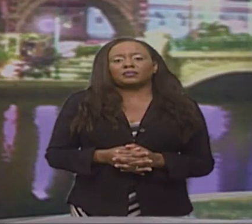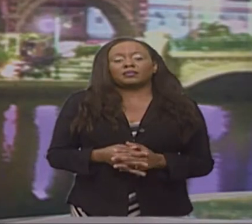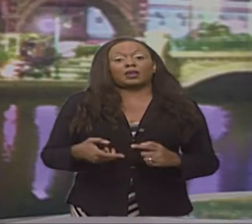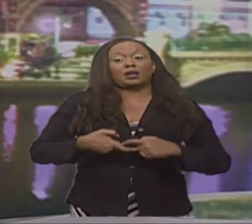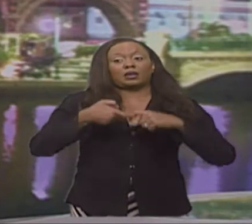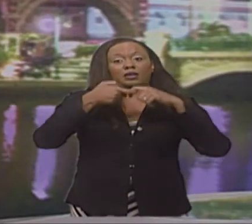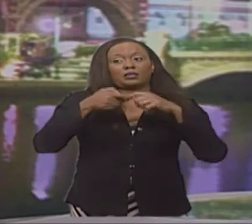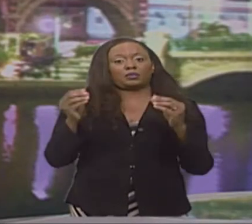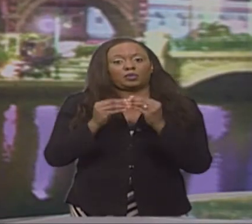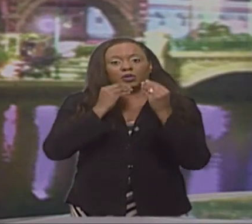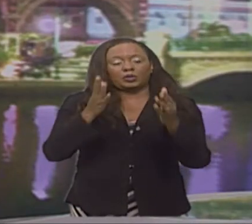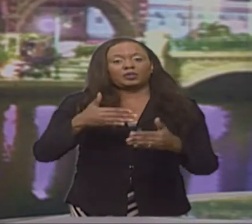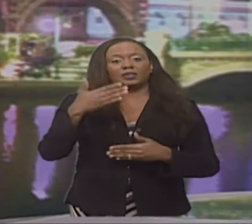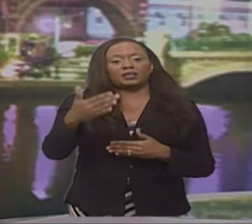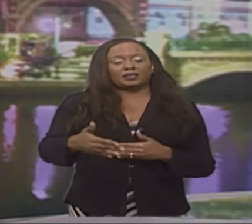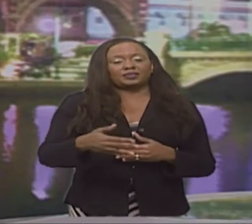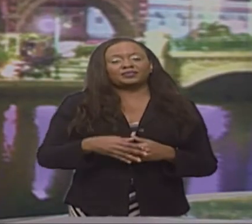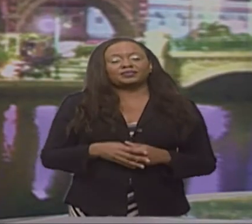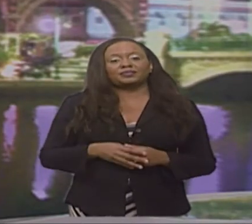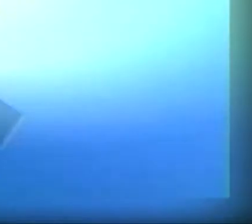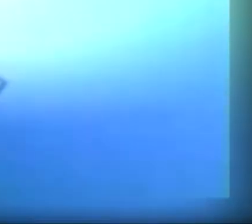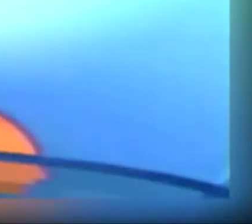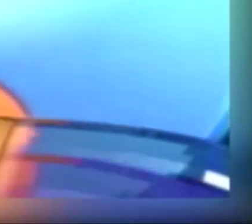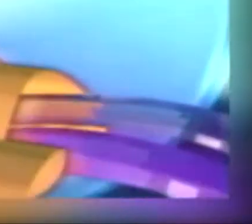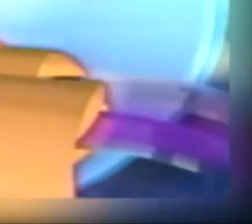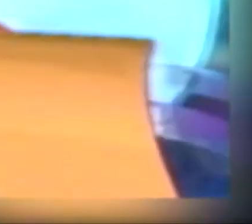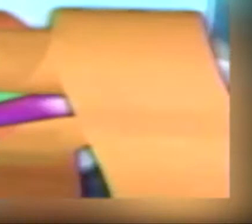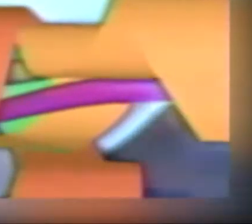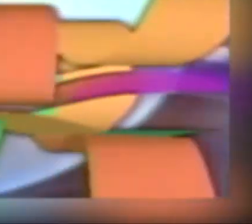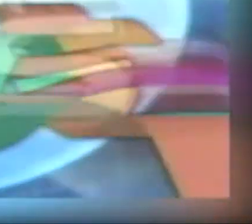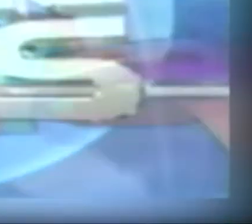we take a pause here, but we'll be back with more news after the break.